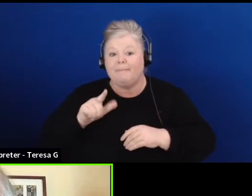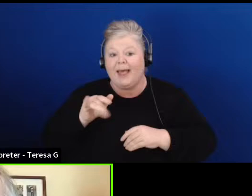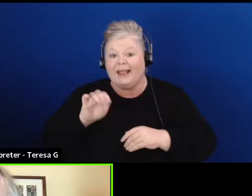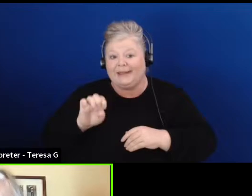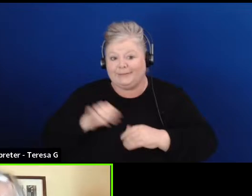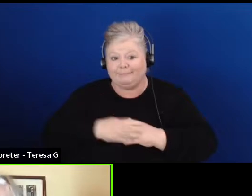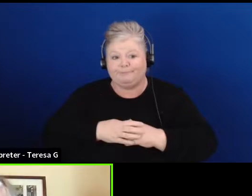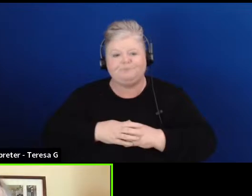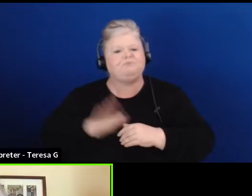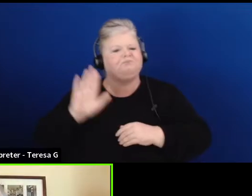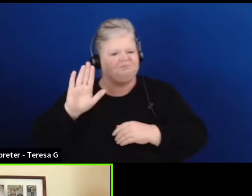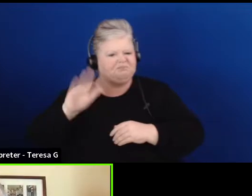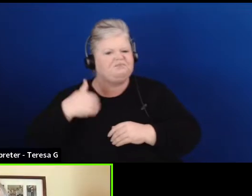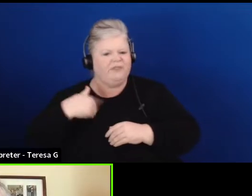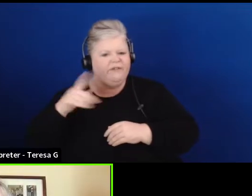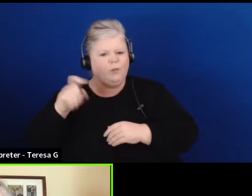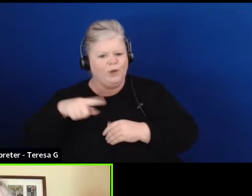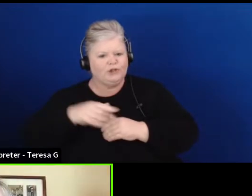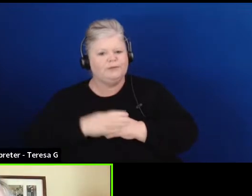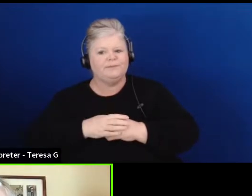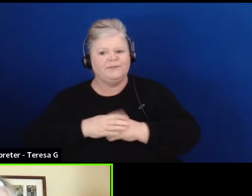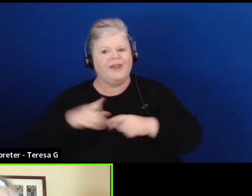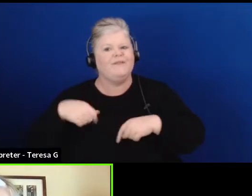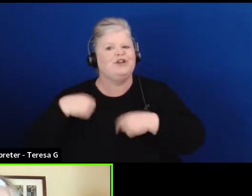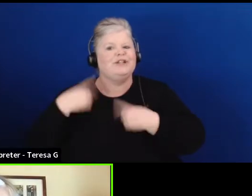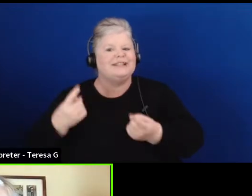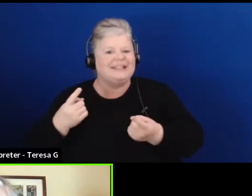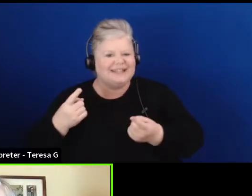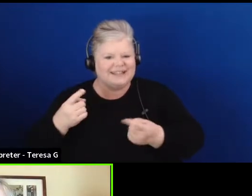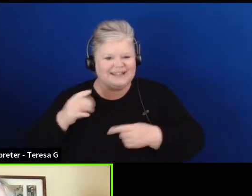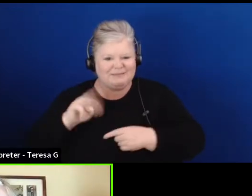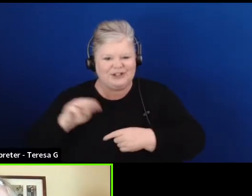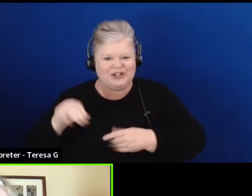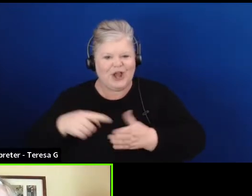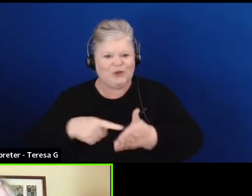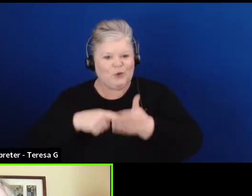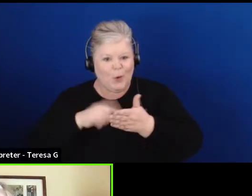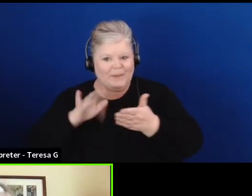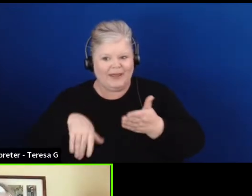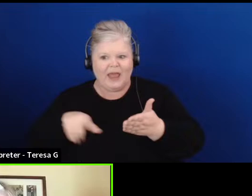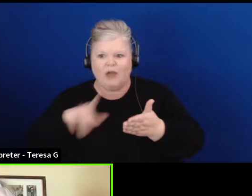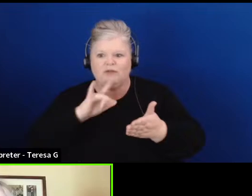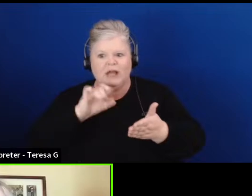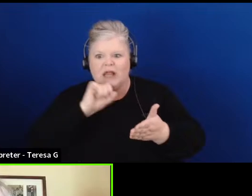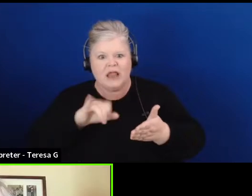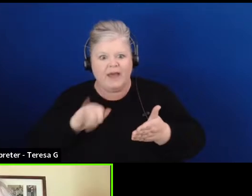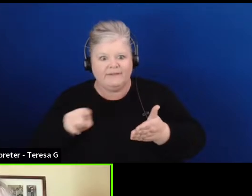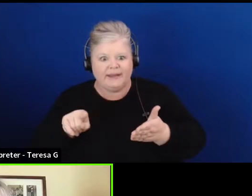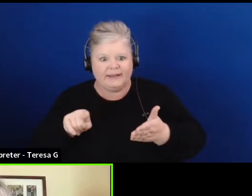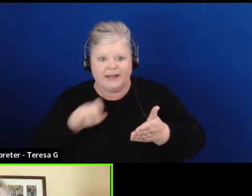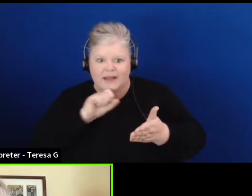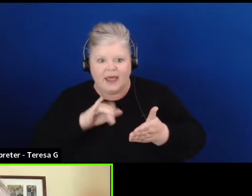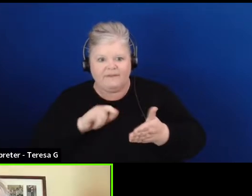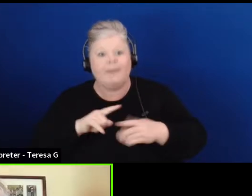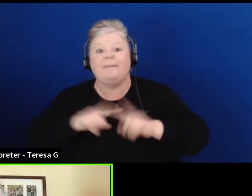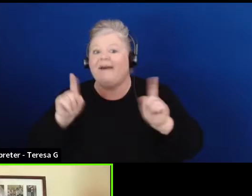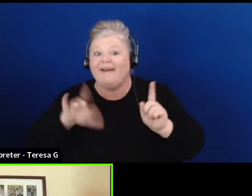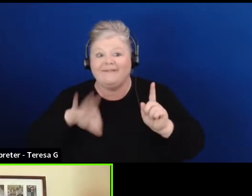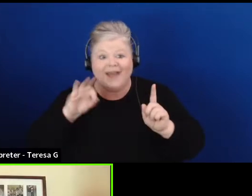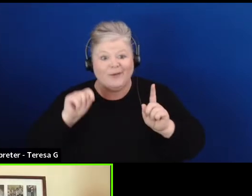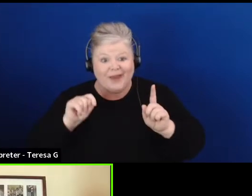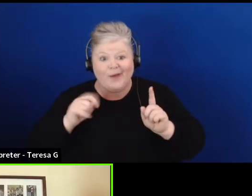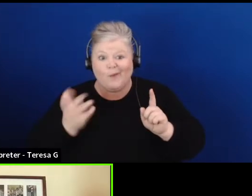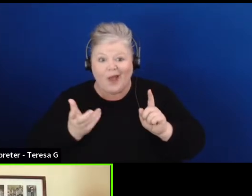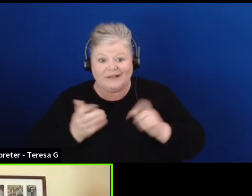Ever since Michelle showed me this, I just love this. But I have found that because